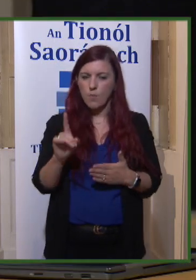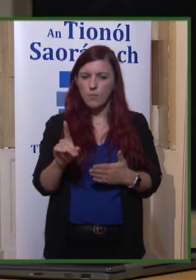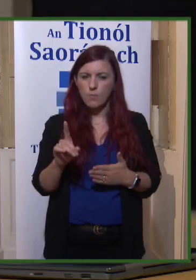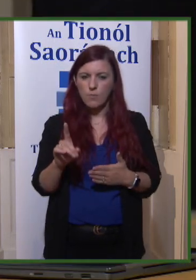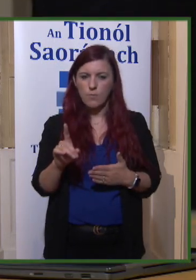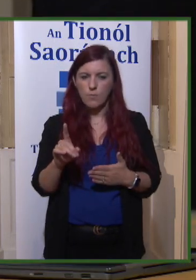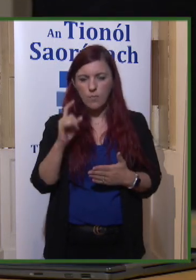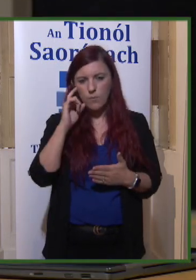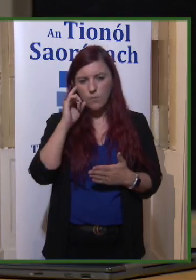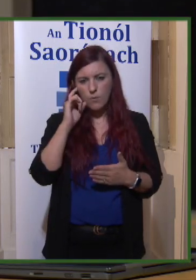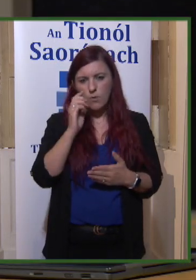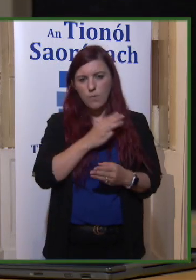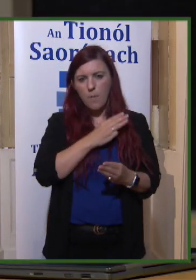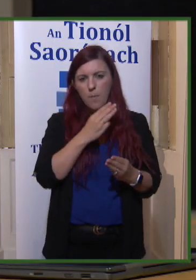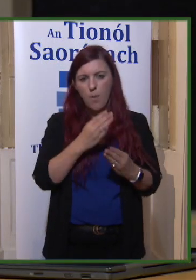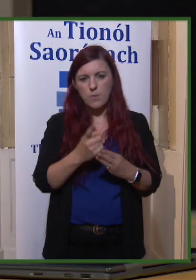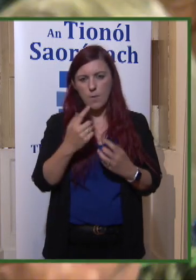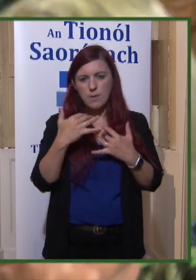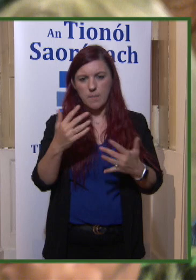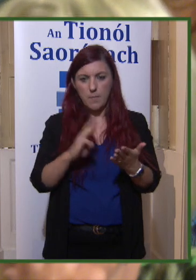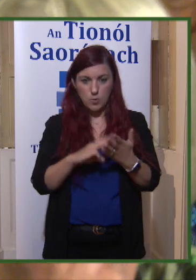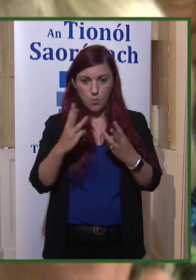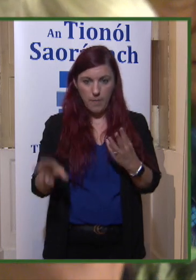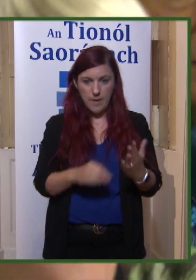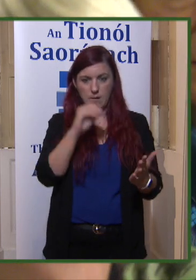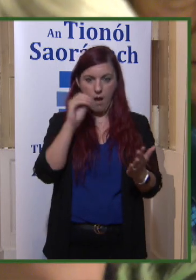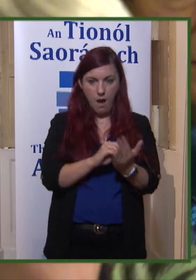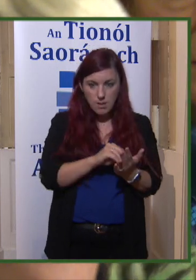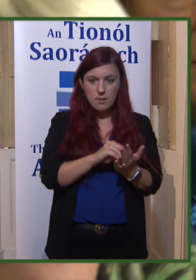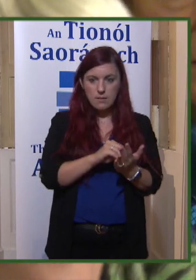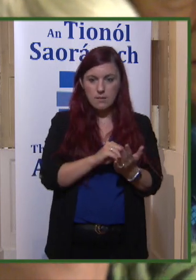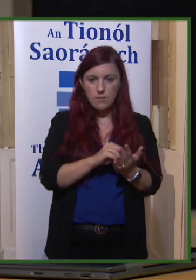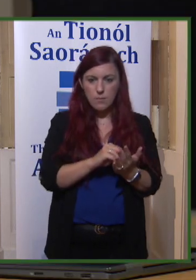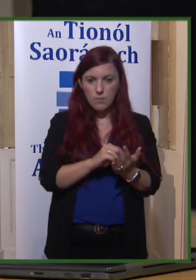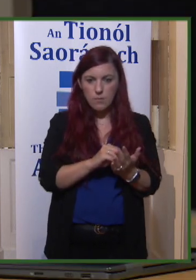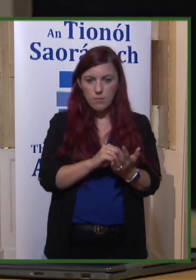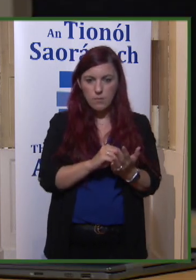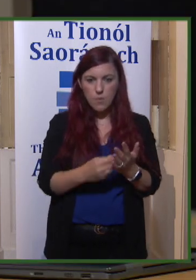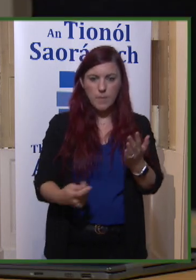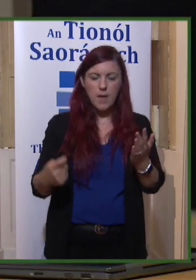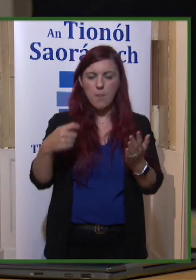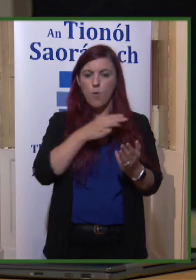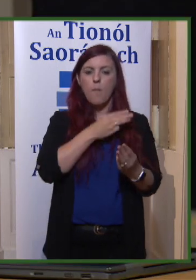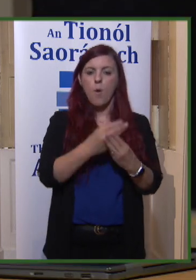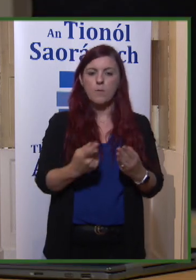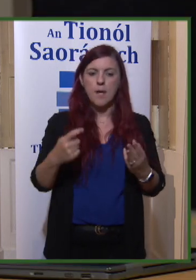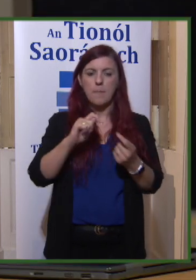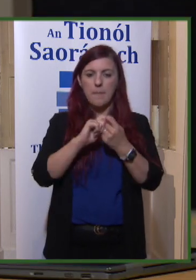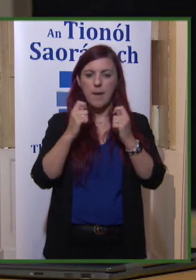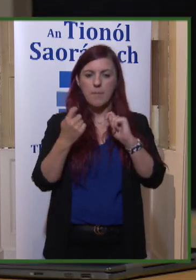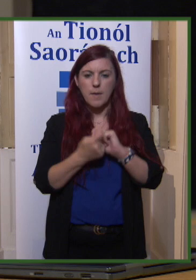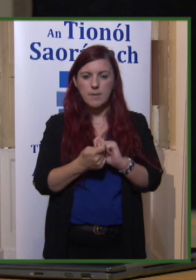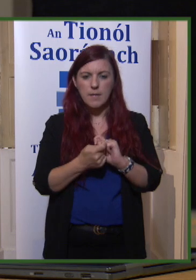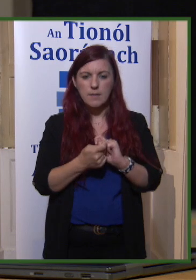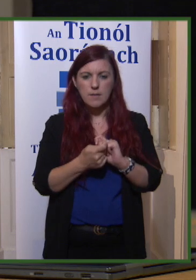that if that is one of the Assembly members, you want that you want to go to a vote on that. Okay, so the amendment is there's a new table, ballot paper